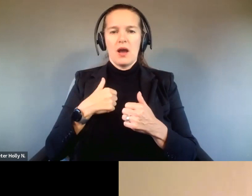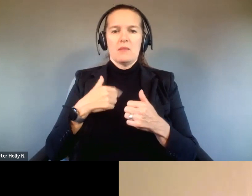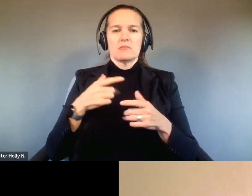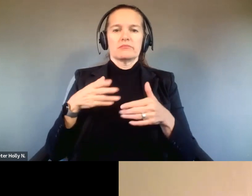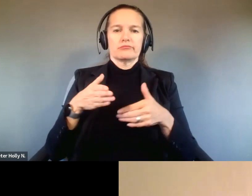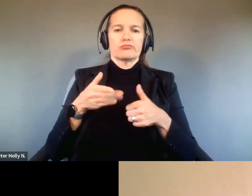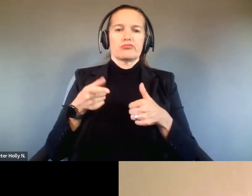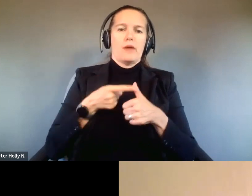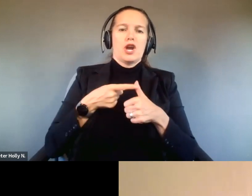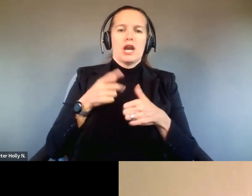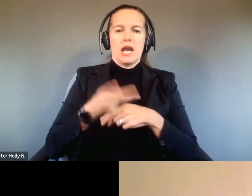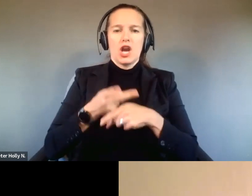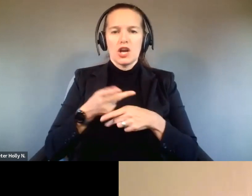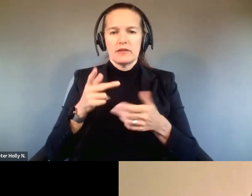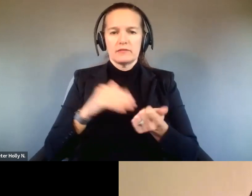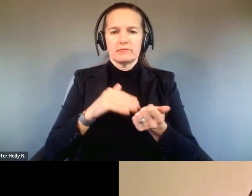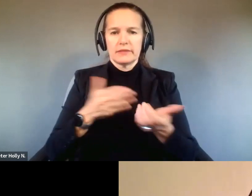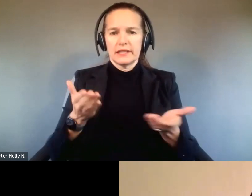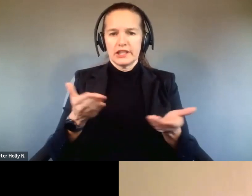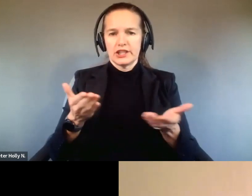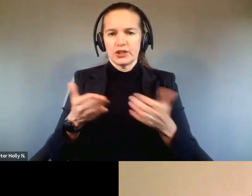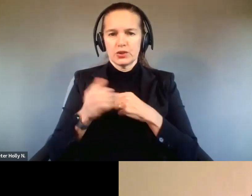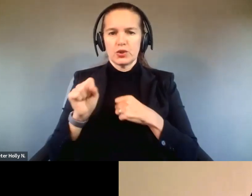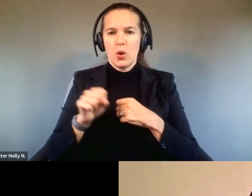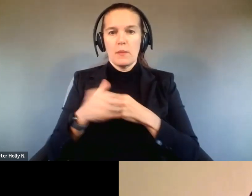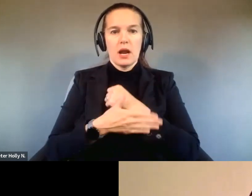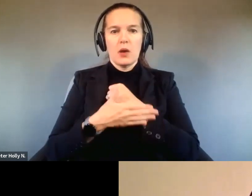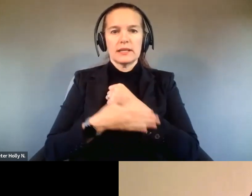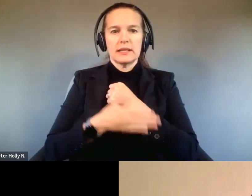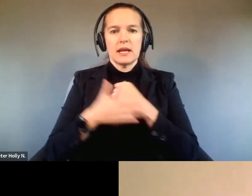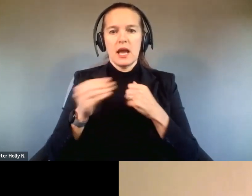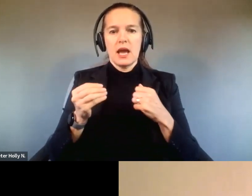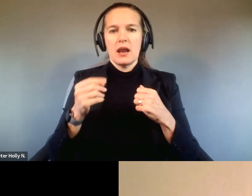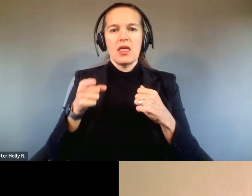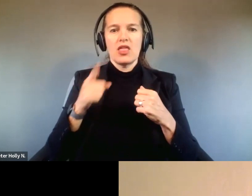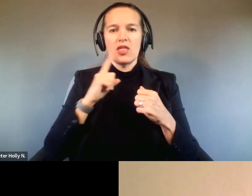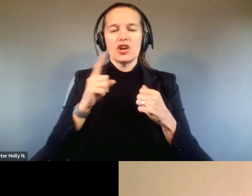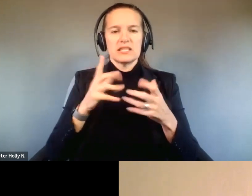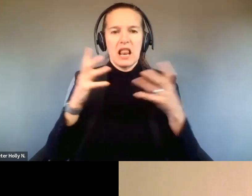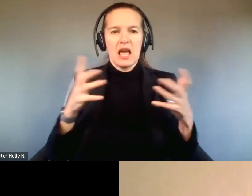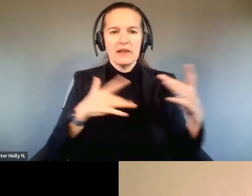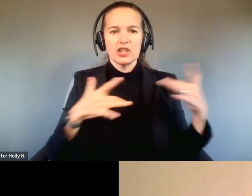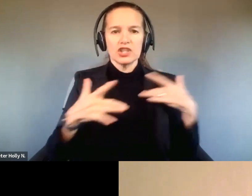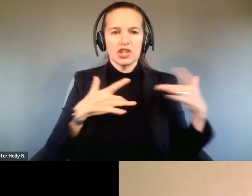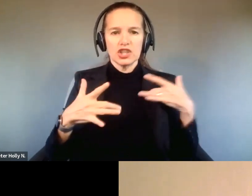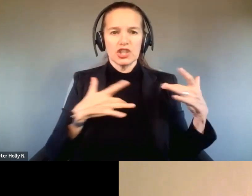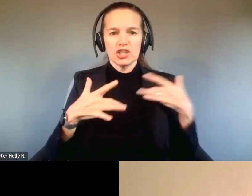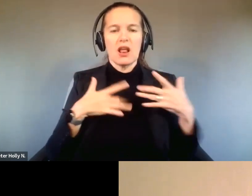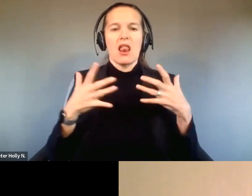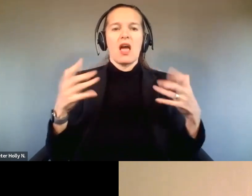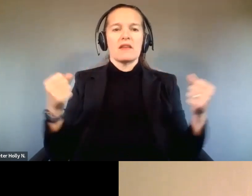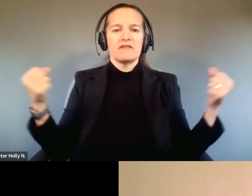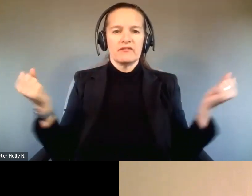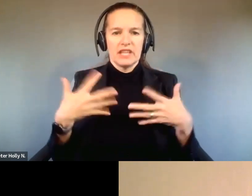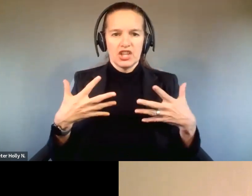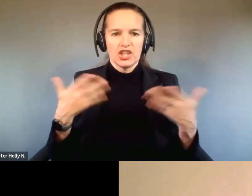in Sonoma County at a federally qualified community health center, and there's a lot of concern and fear in the